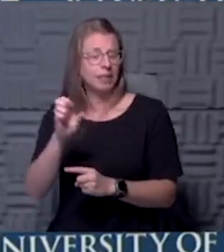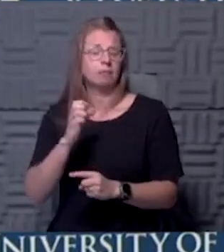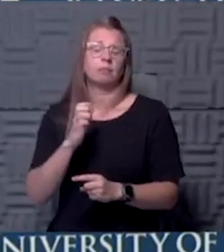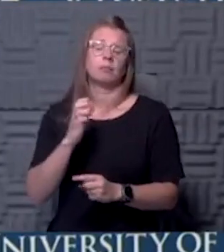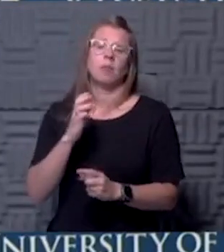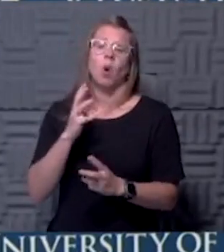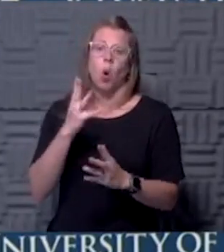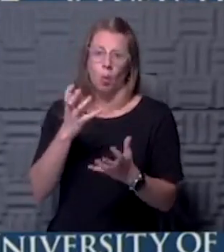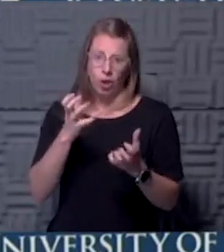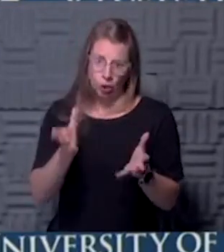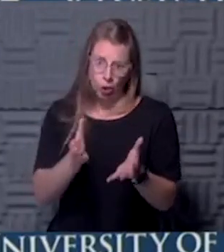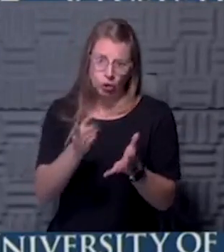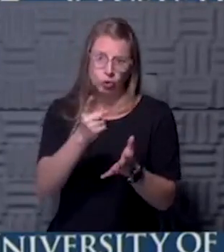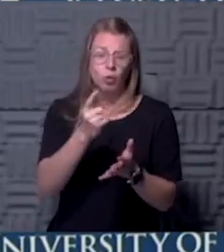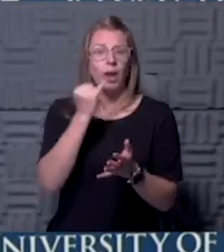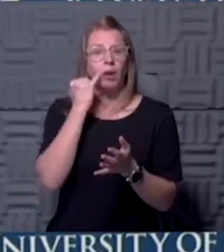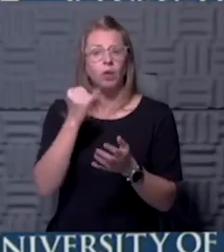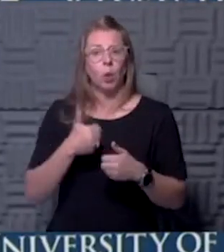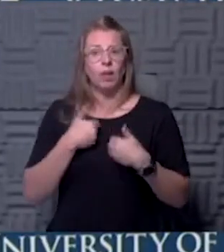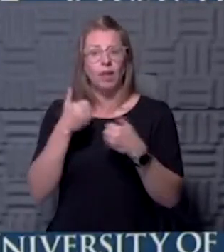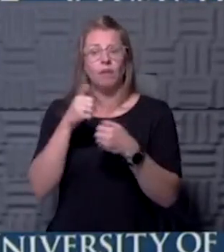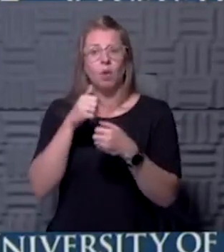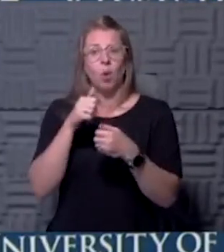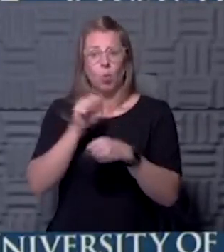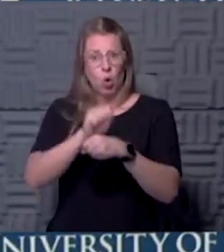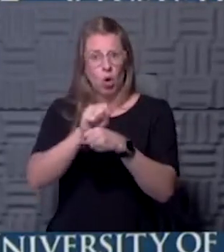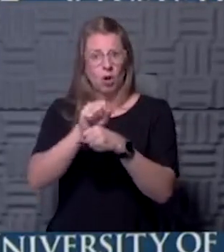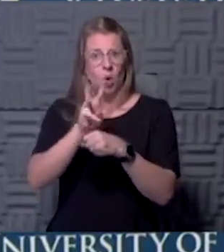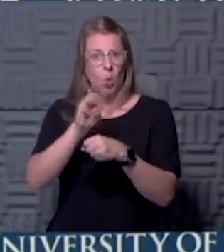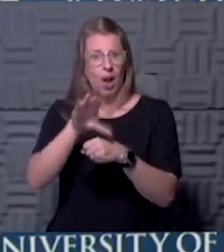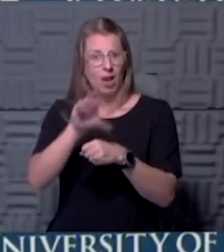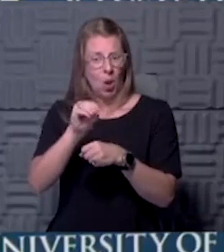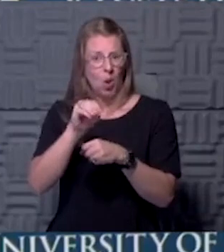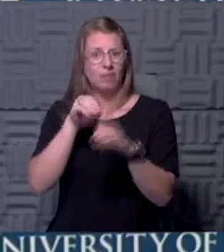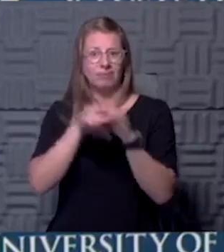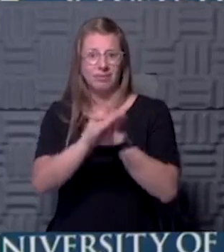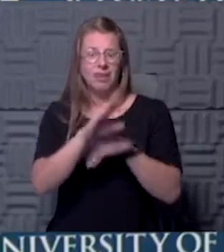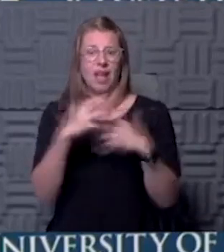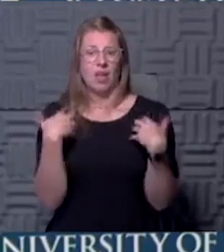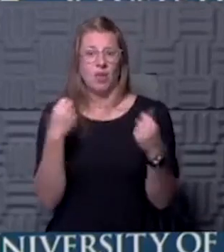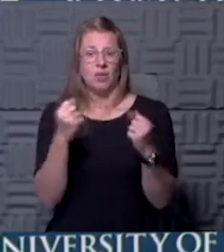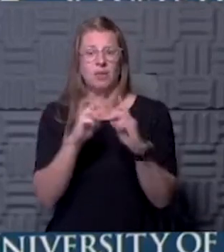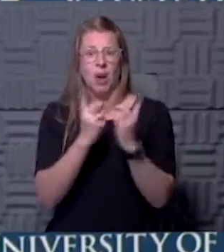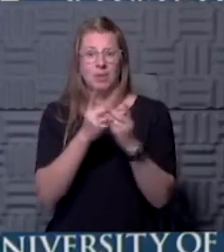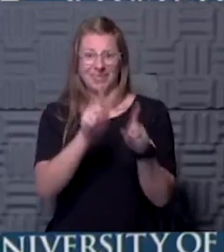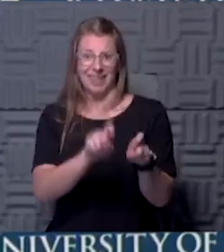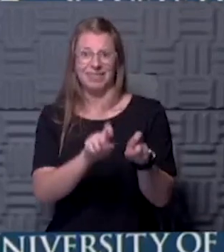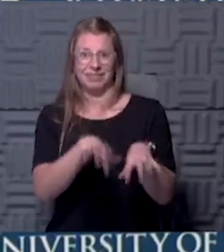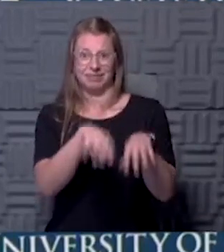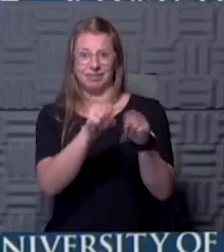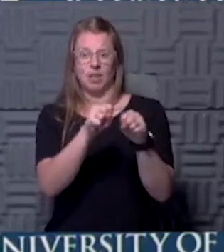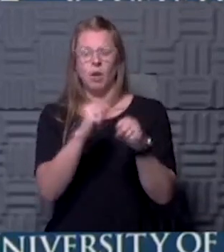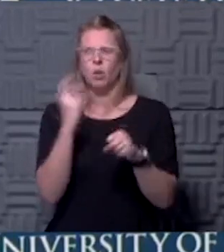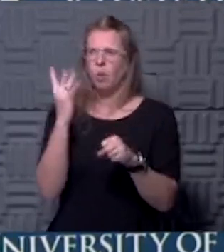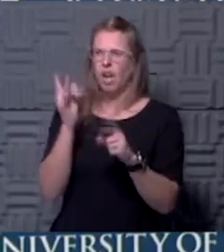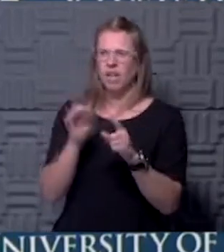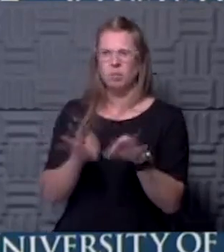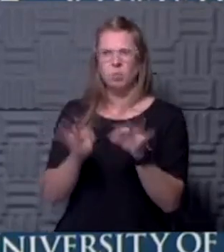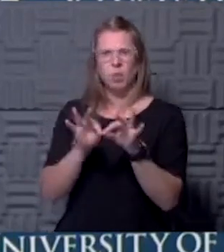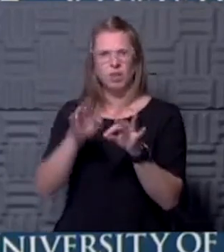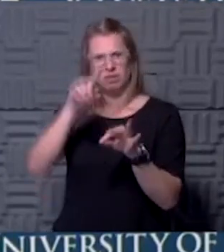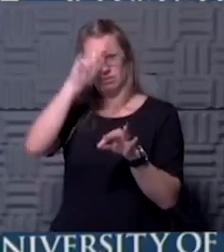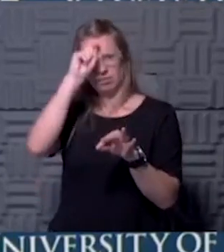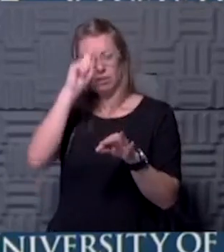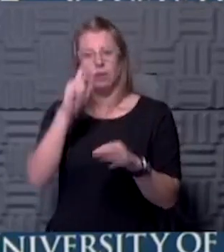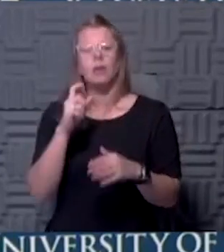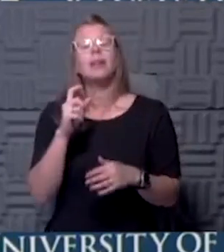want to encourage you, if you live or work in Wyandotte, to come by the health department and get a test. And you might say, well, why is it even important?